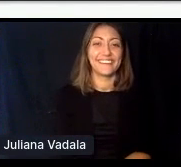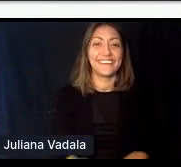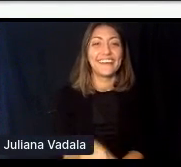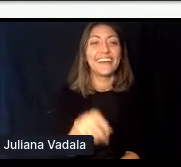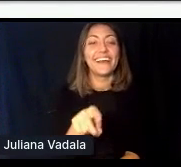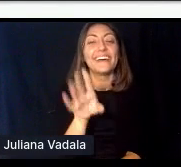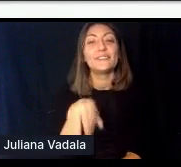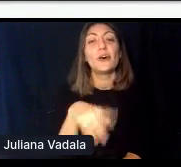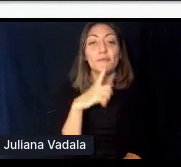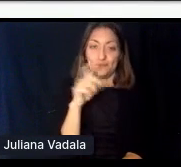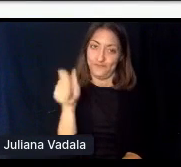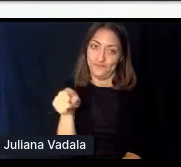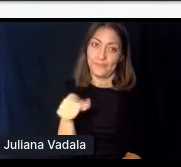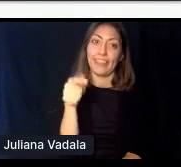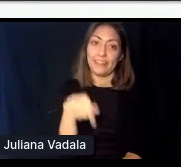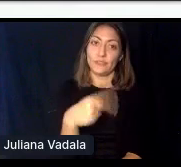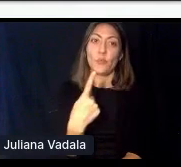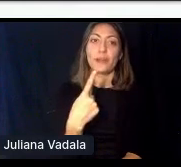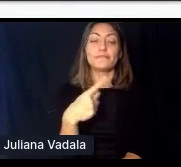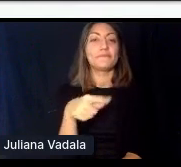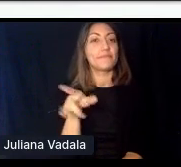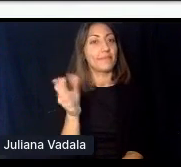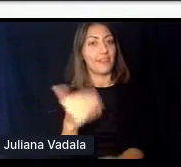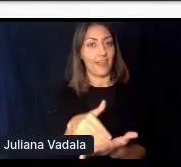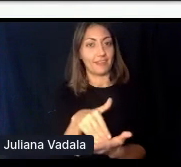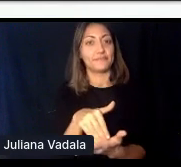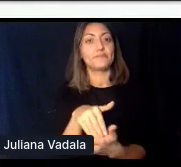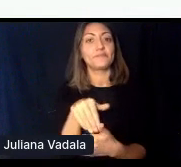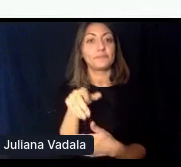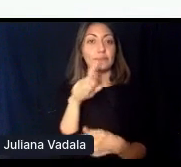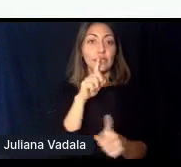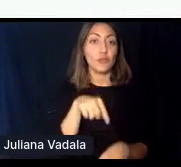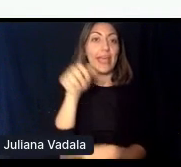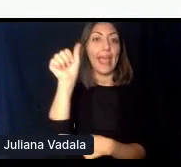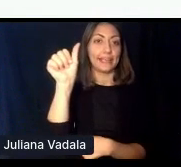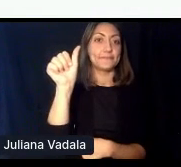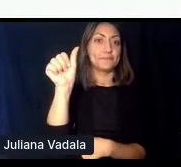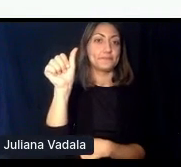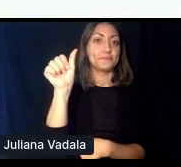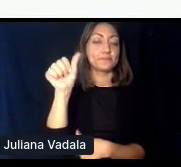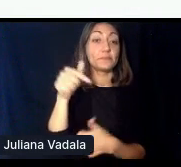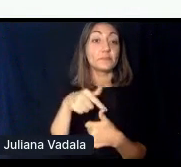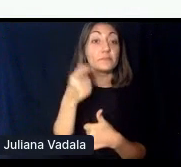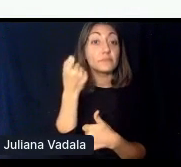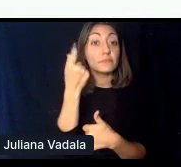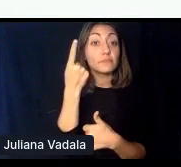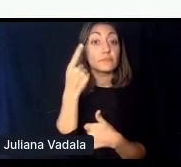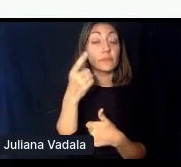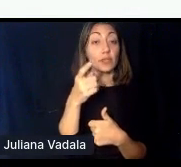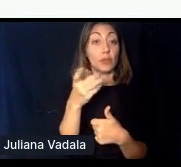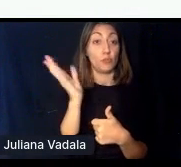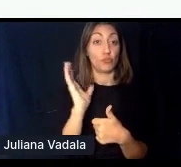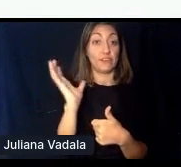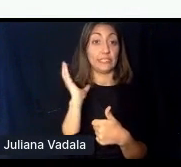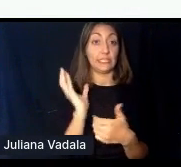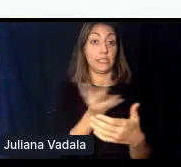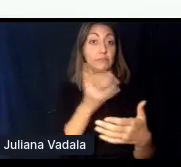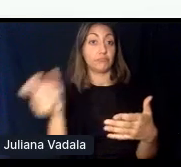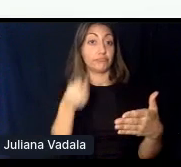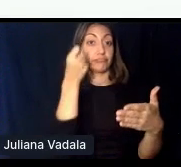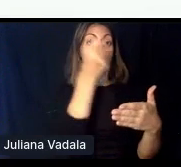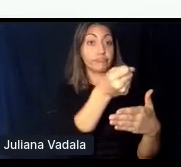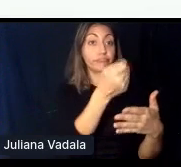with felony convictions and previously incarcerated people can vote in some states, including recently